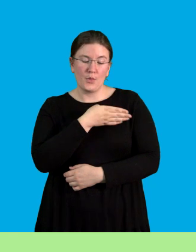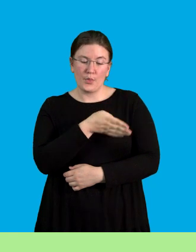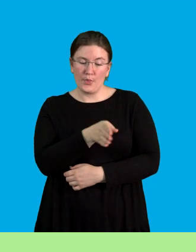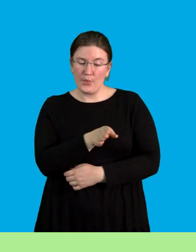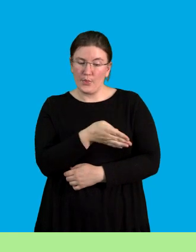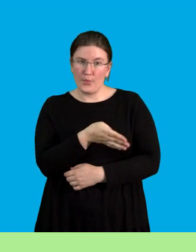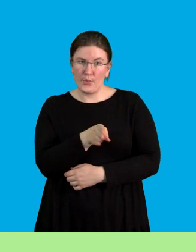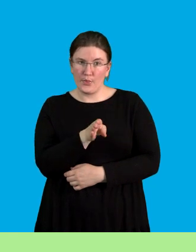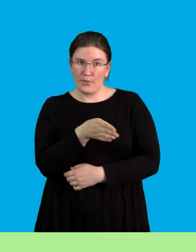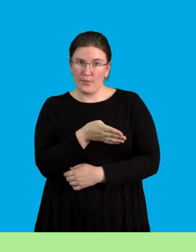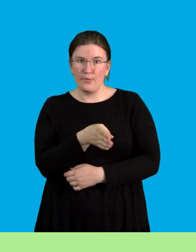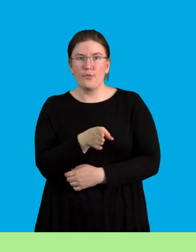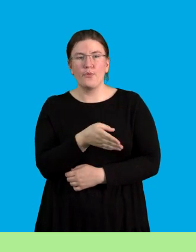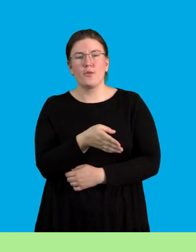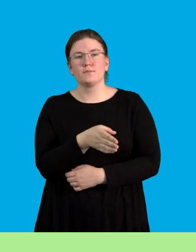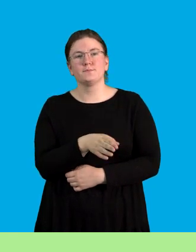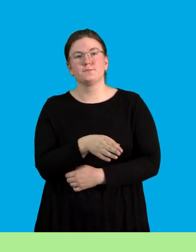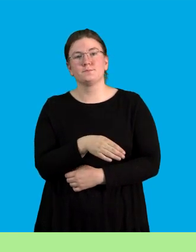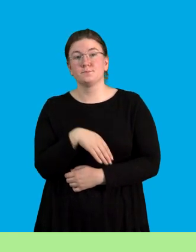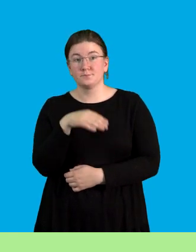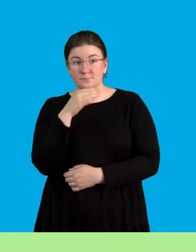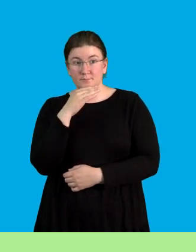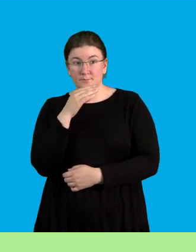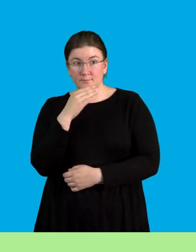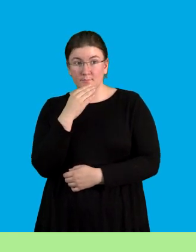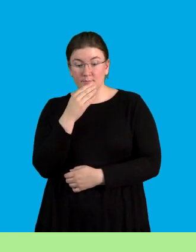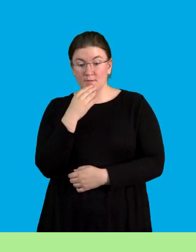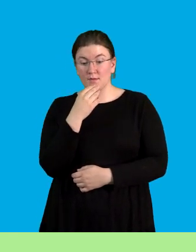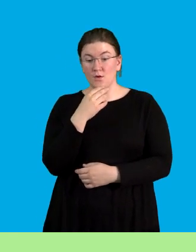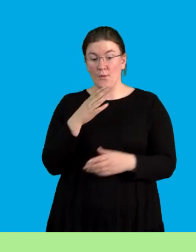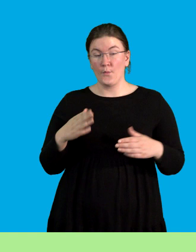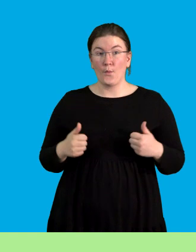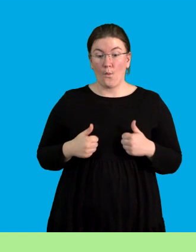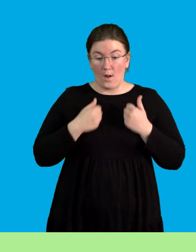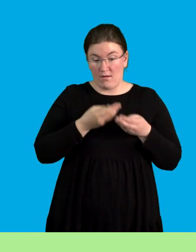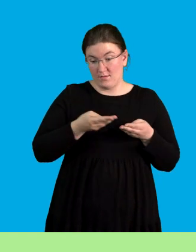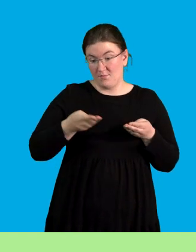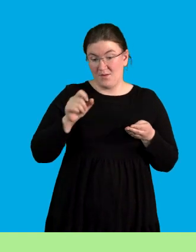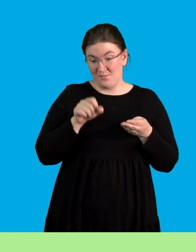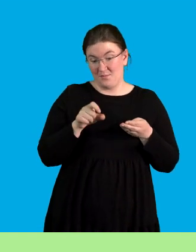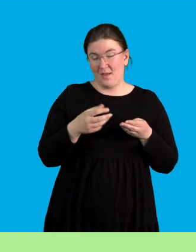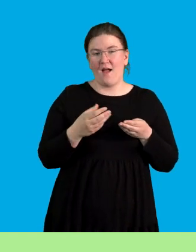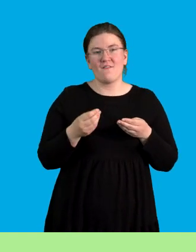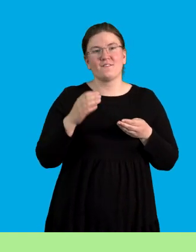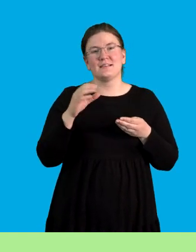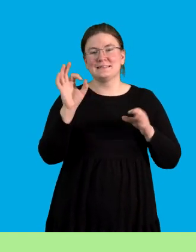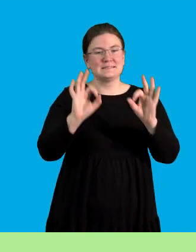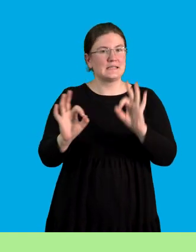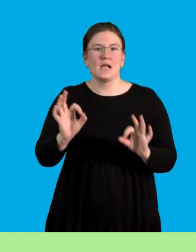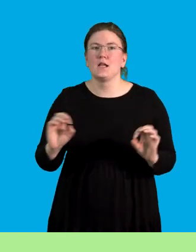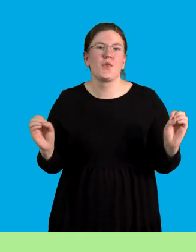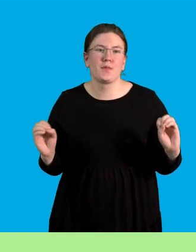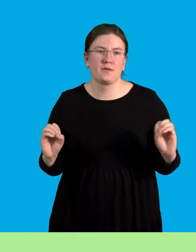A means without. And therefore, this shows that the organism does not have a cellular